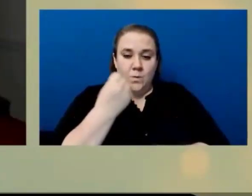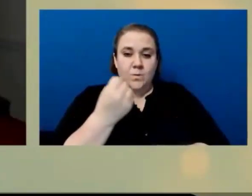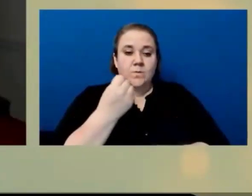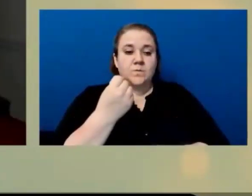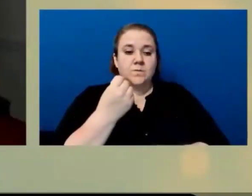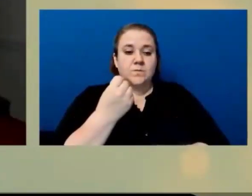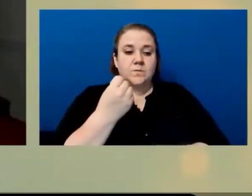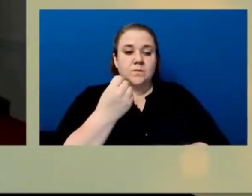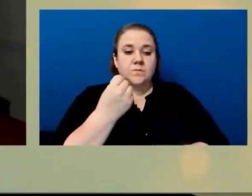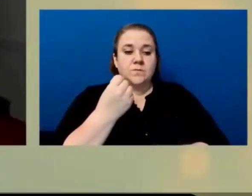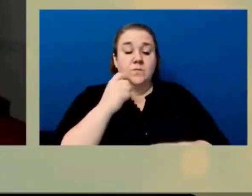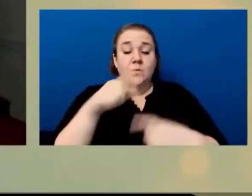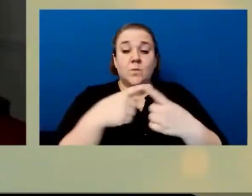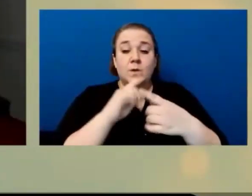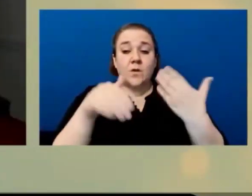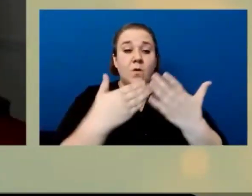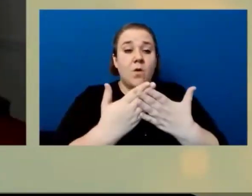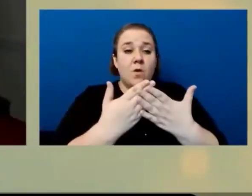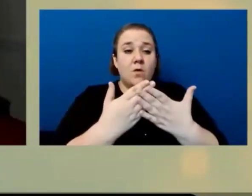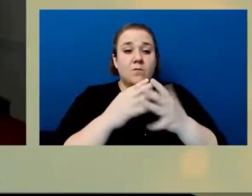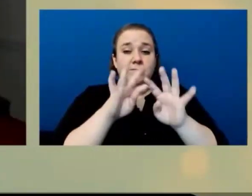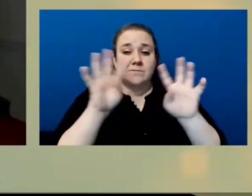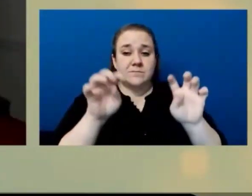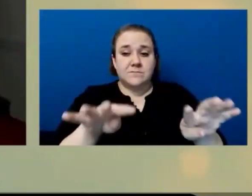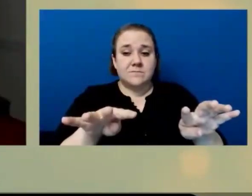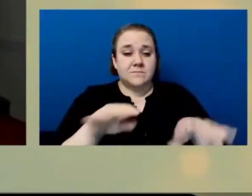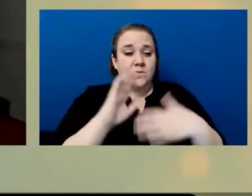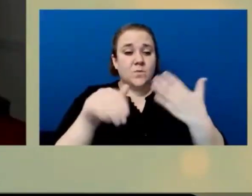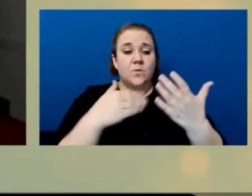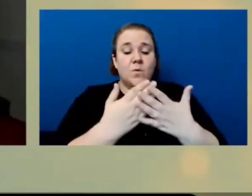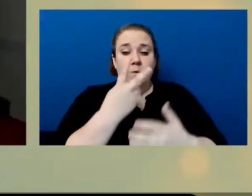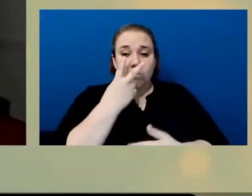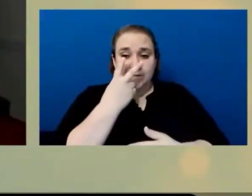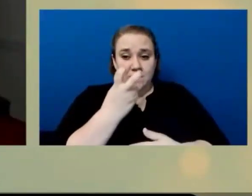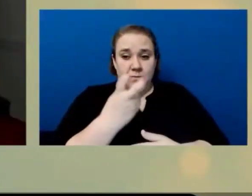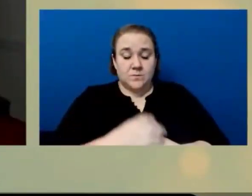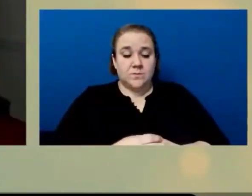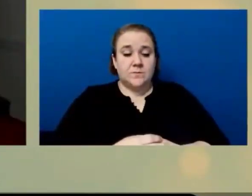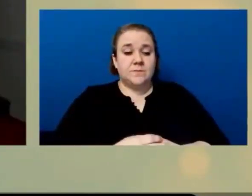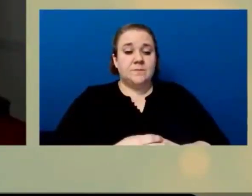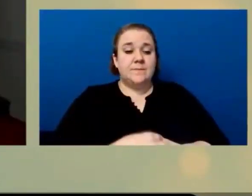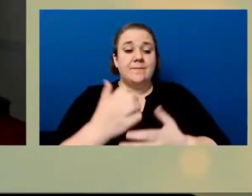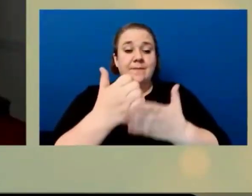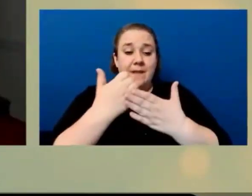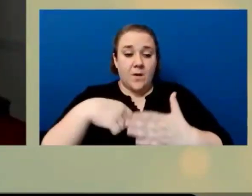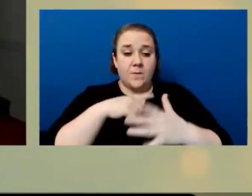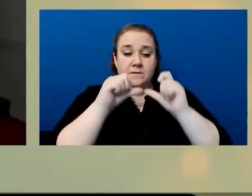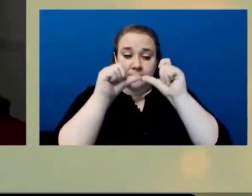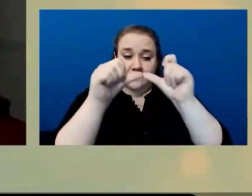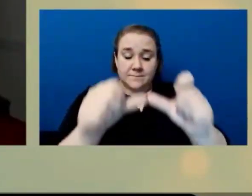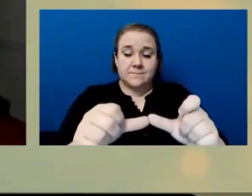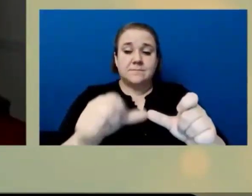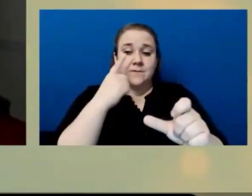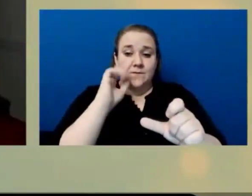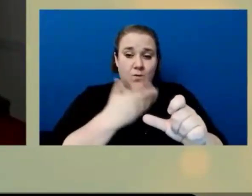on when all is in question, when all is in doubt. Help us to stay firm